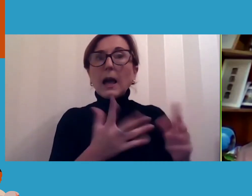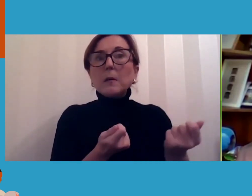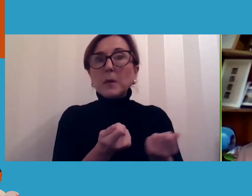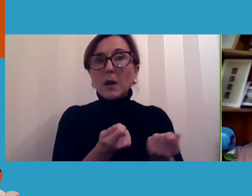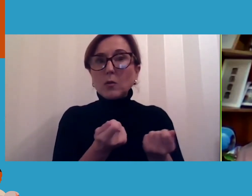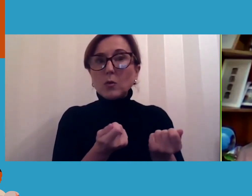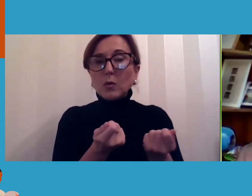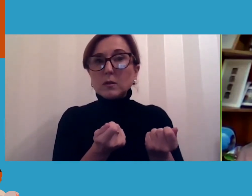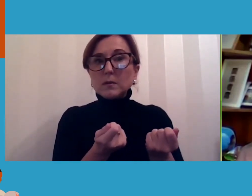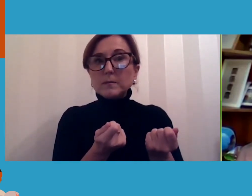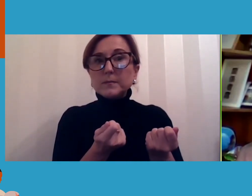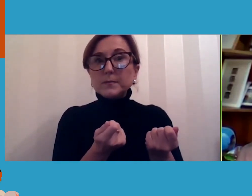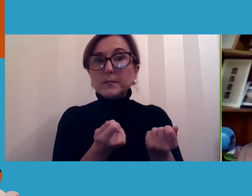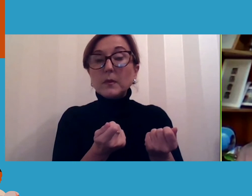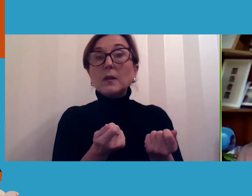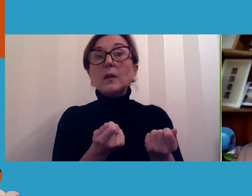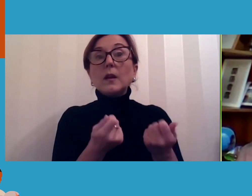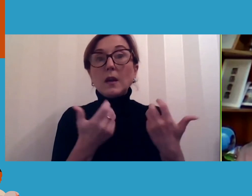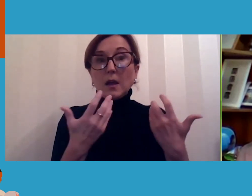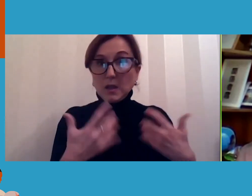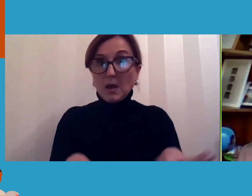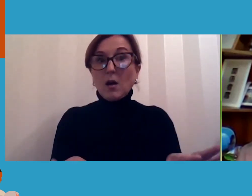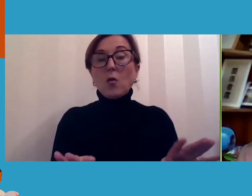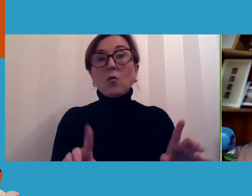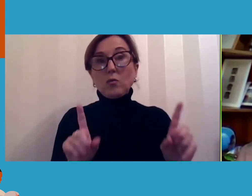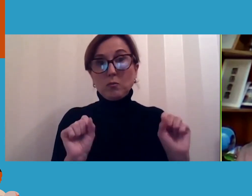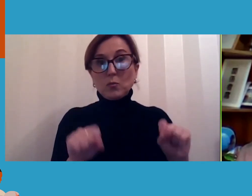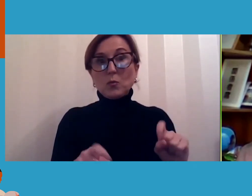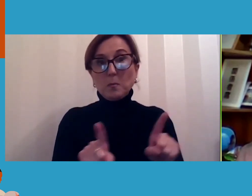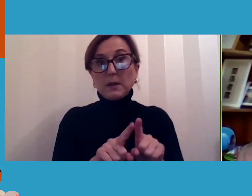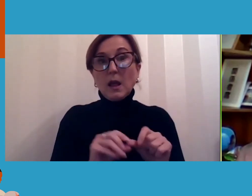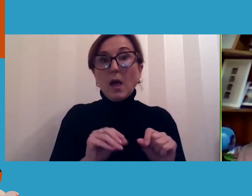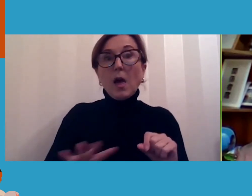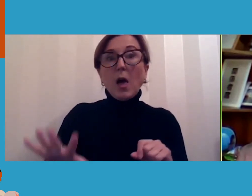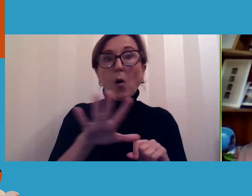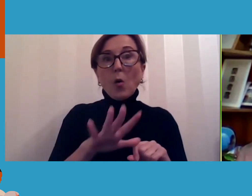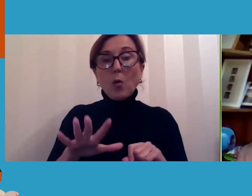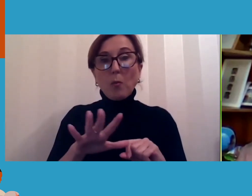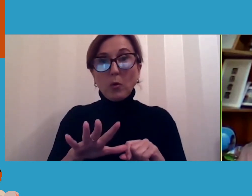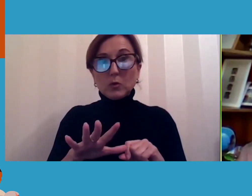the people themselves that provoke the wider audience.